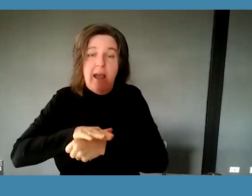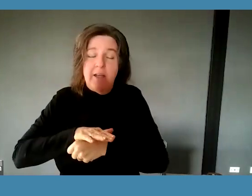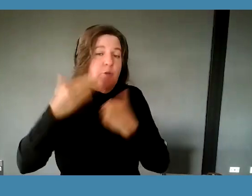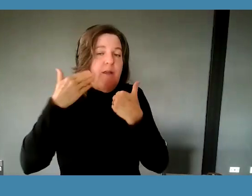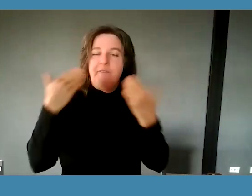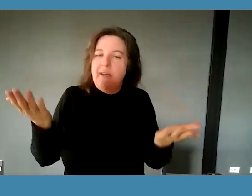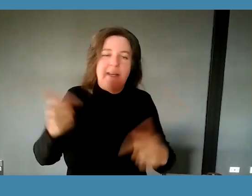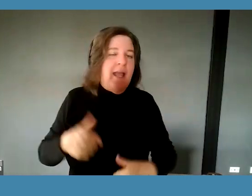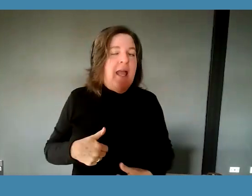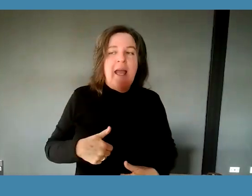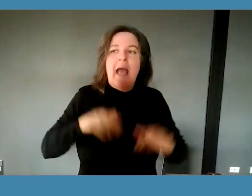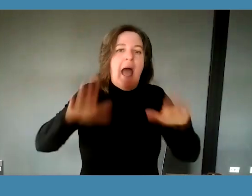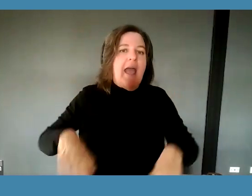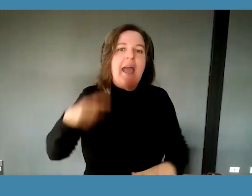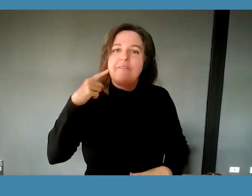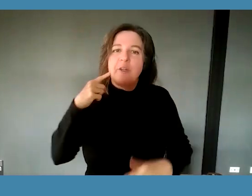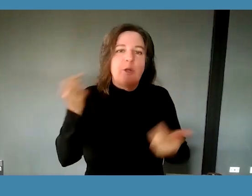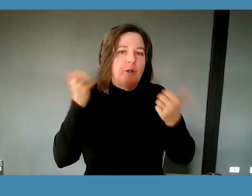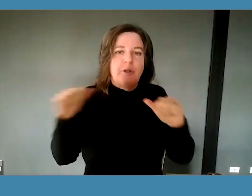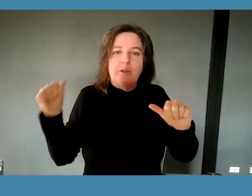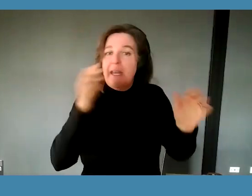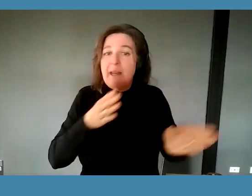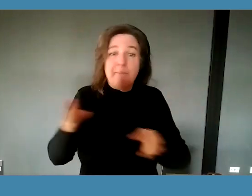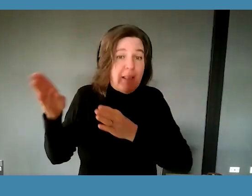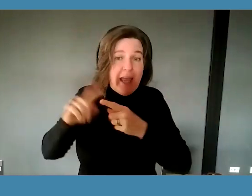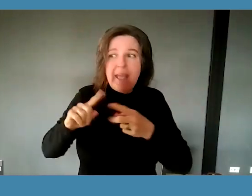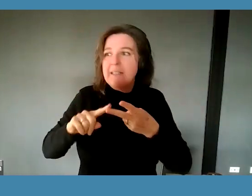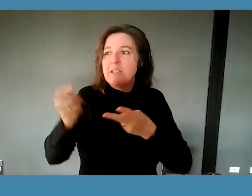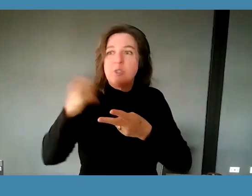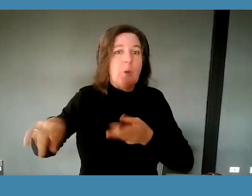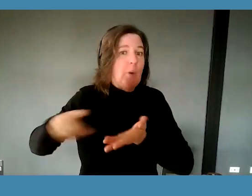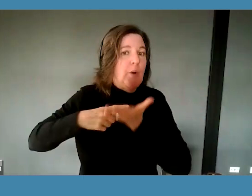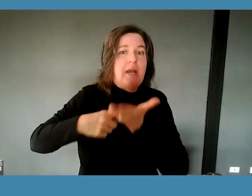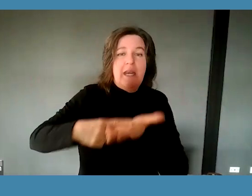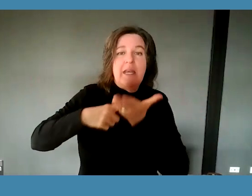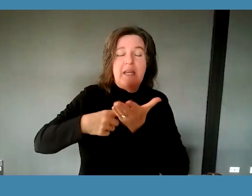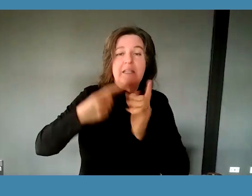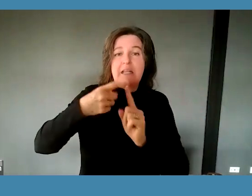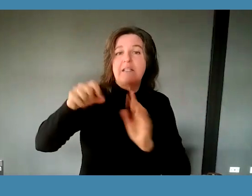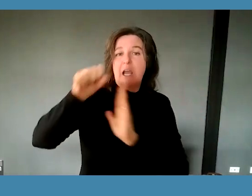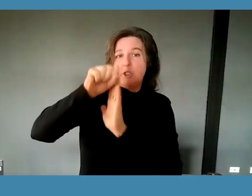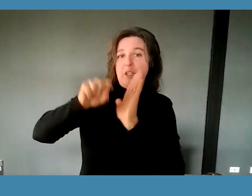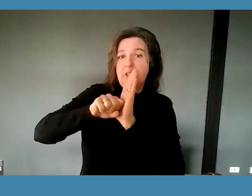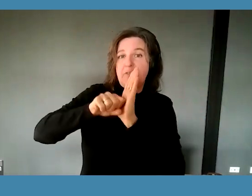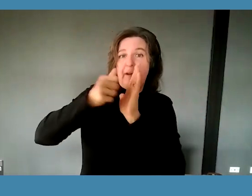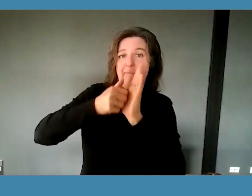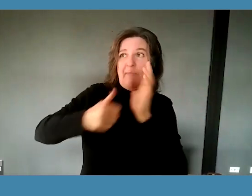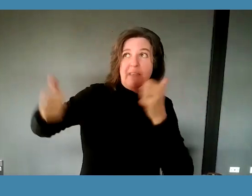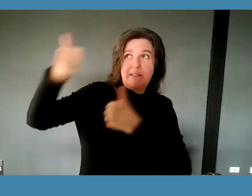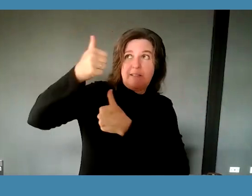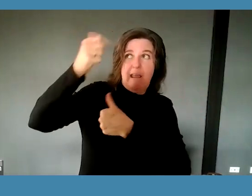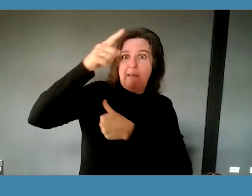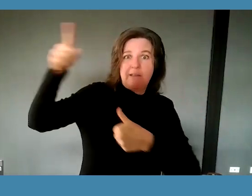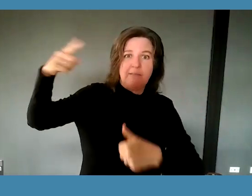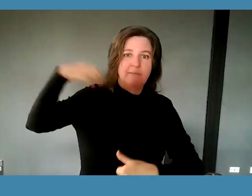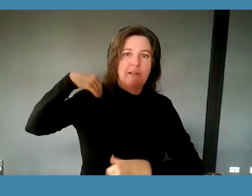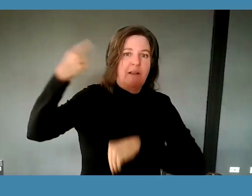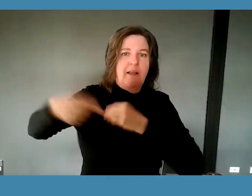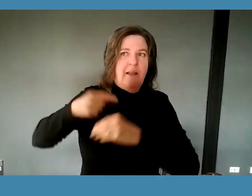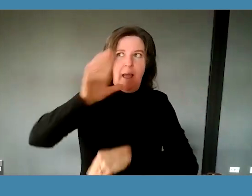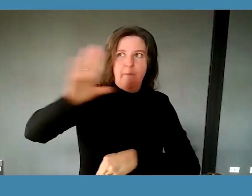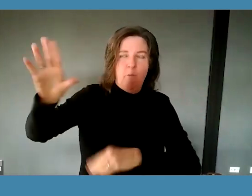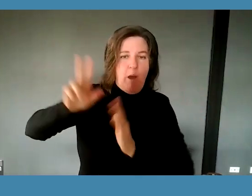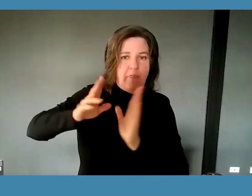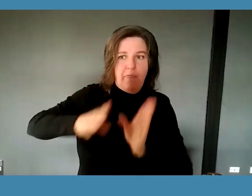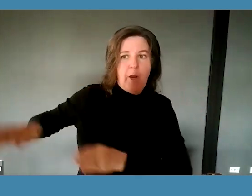of any plans or any discussions from state officials about what exactly their plan would be